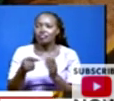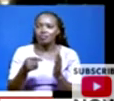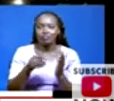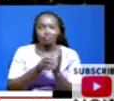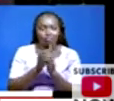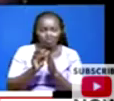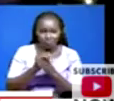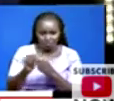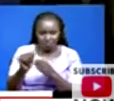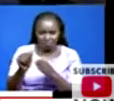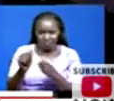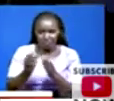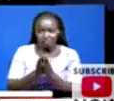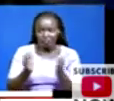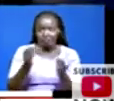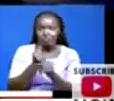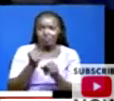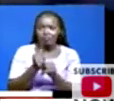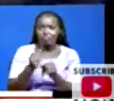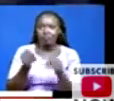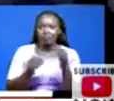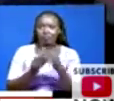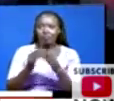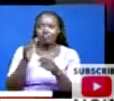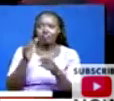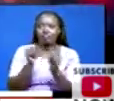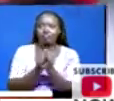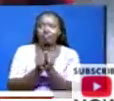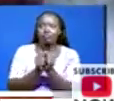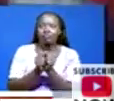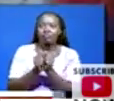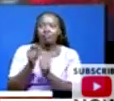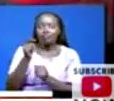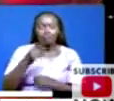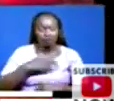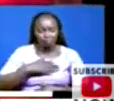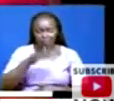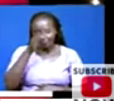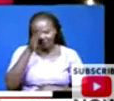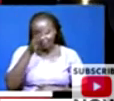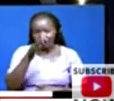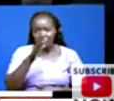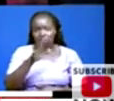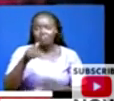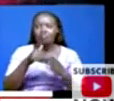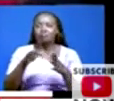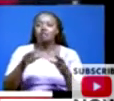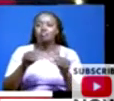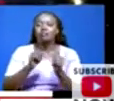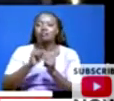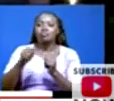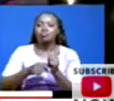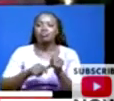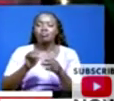expand her work. Nelly Cheboi and the other top 10 CNN heroes honored on Sunday's gala all receive a